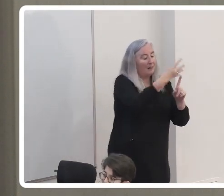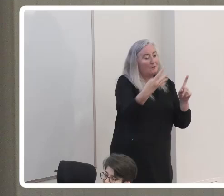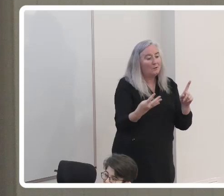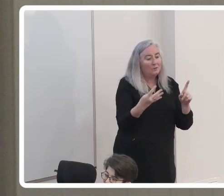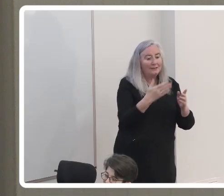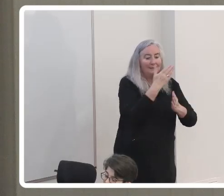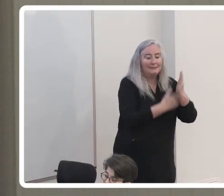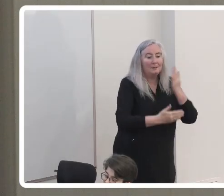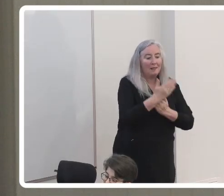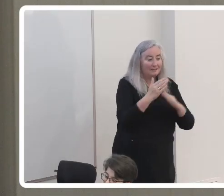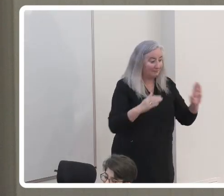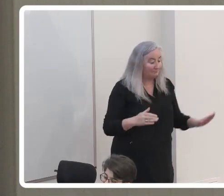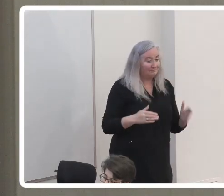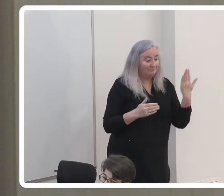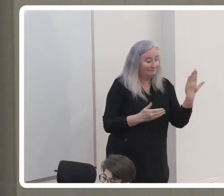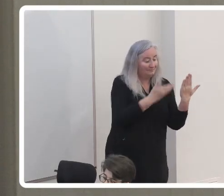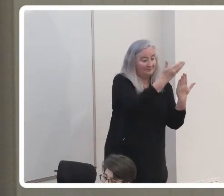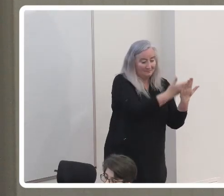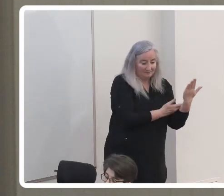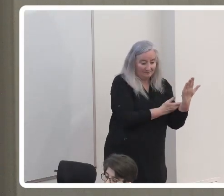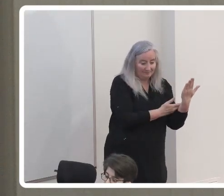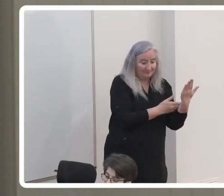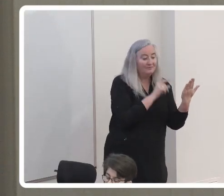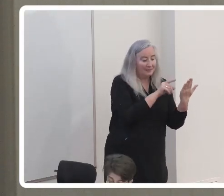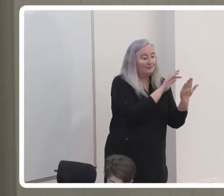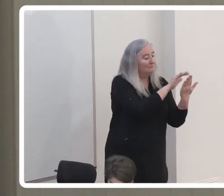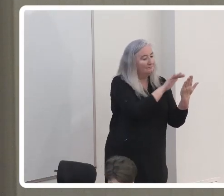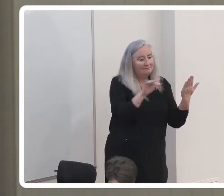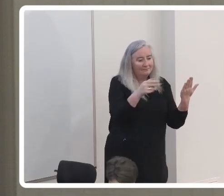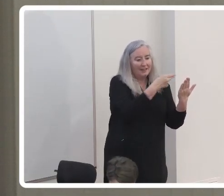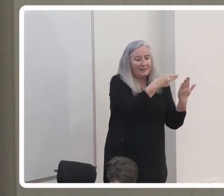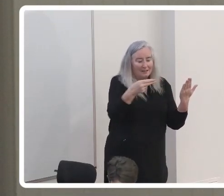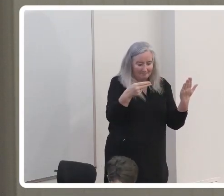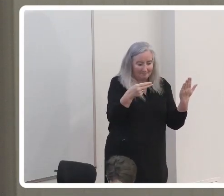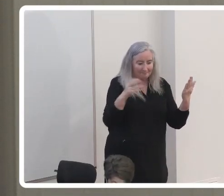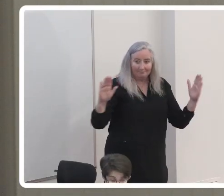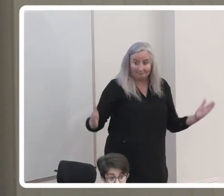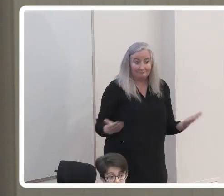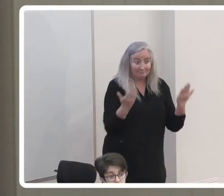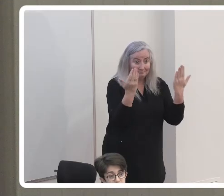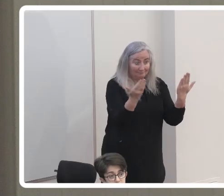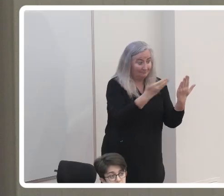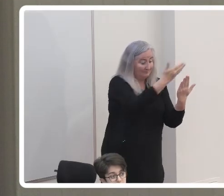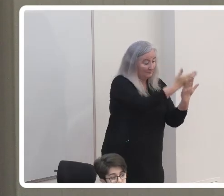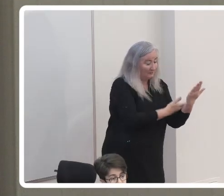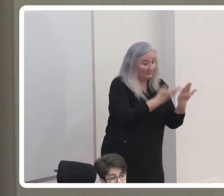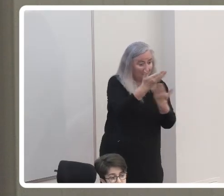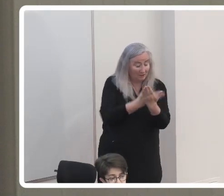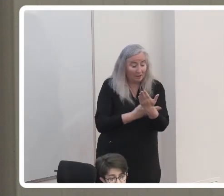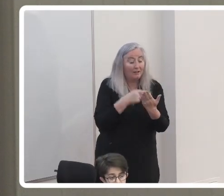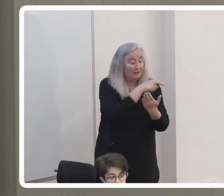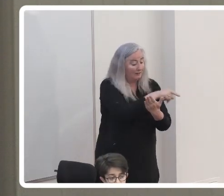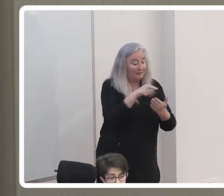disabilities, which was prepared by the amazing Venus de Milo Zone Associations and their institutional allies. So our collective goal